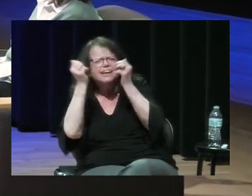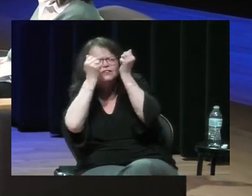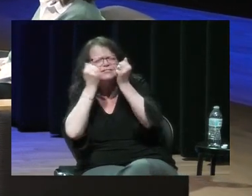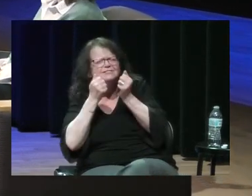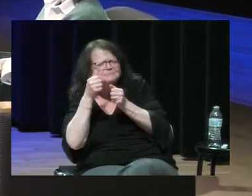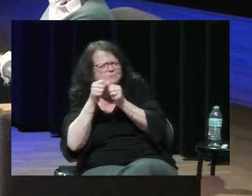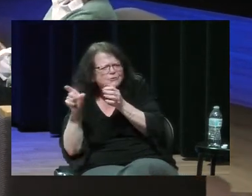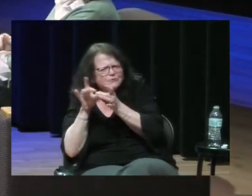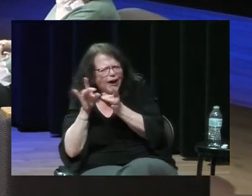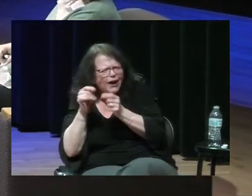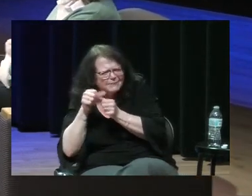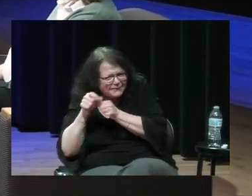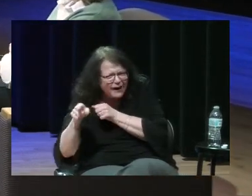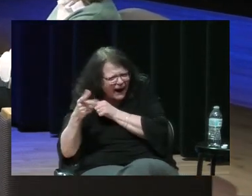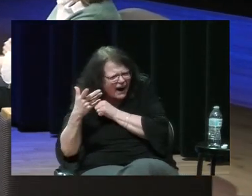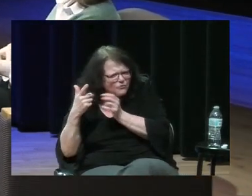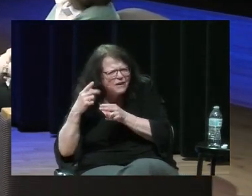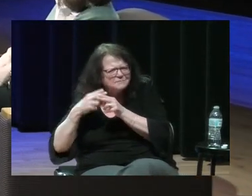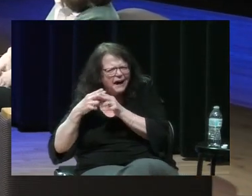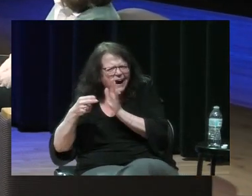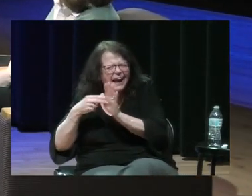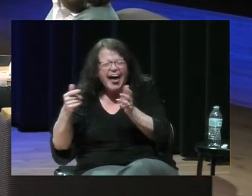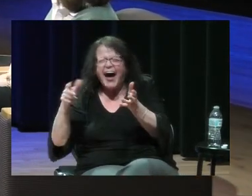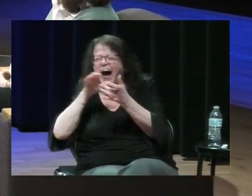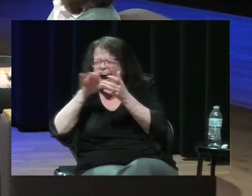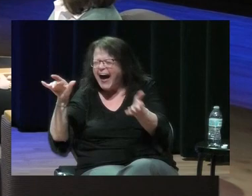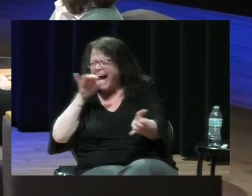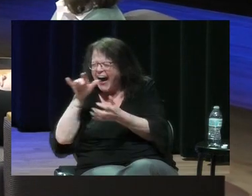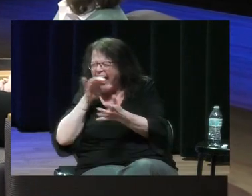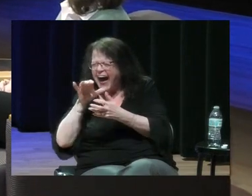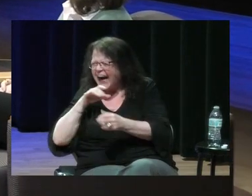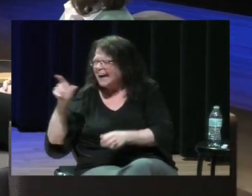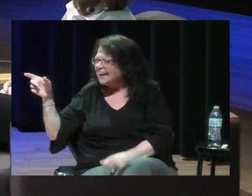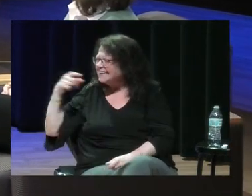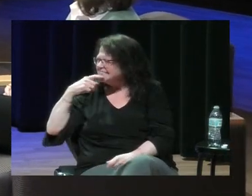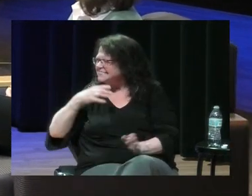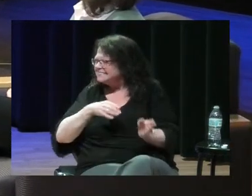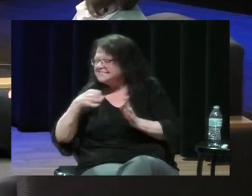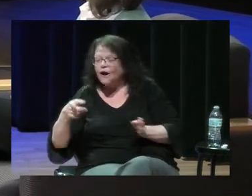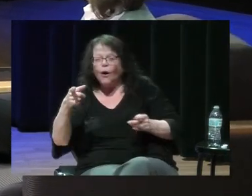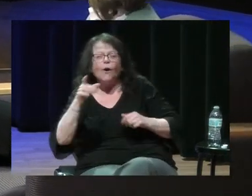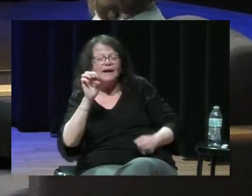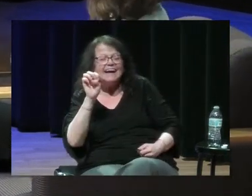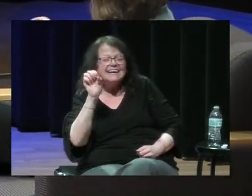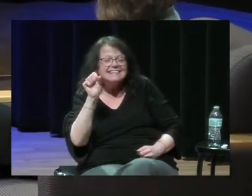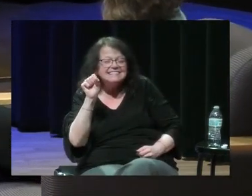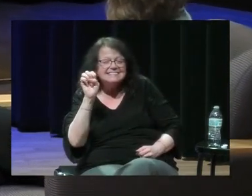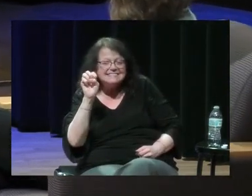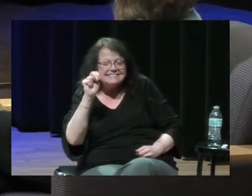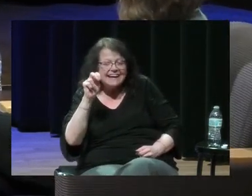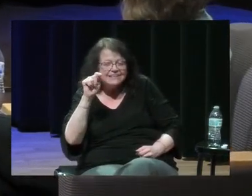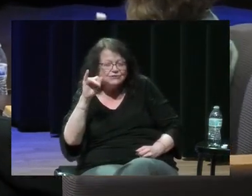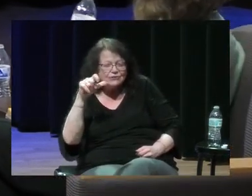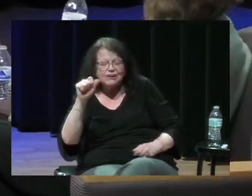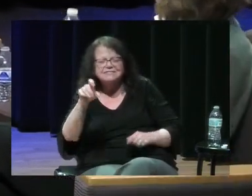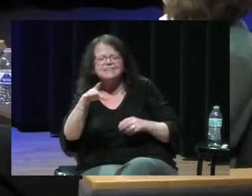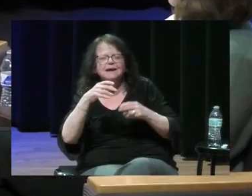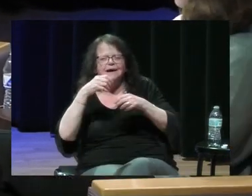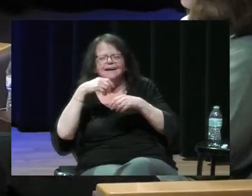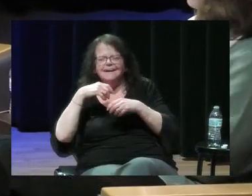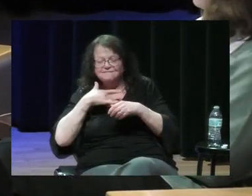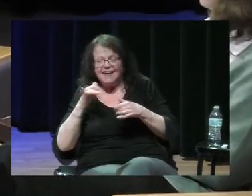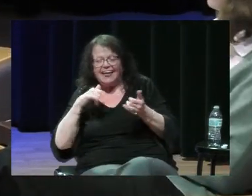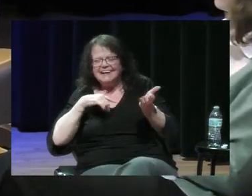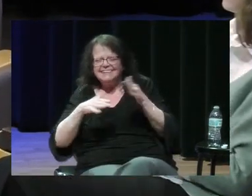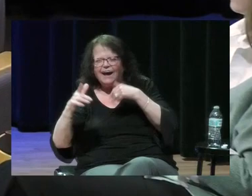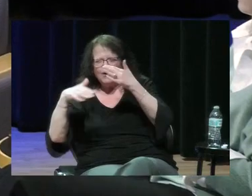I knew that was coming. It's Oak Essentials. I feel like I've died and gone to heaven. So it's made by Jenny Kane, who